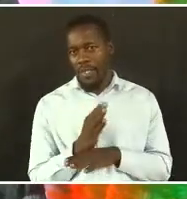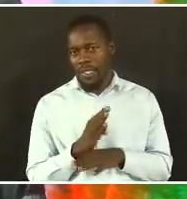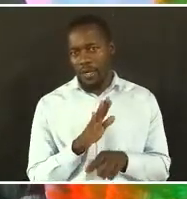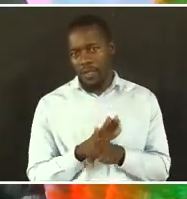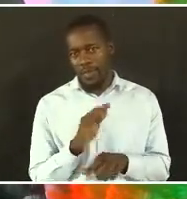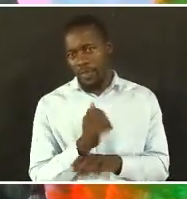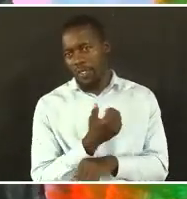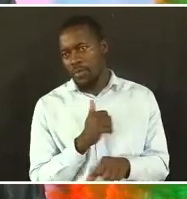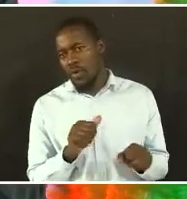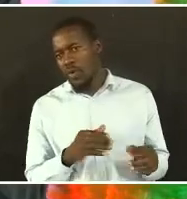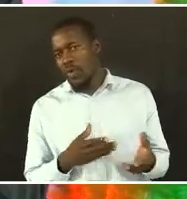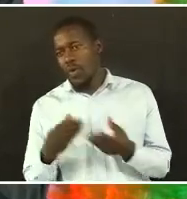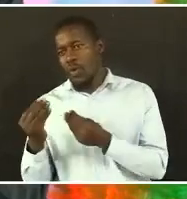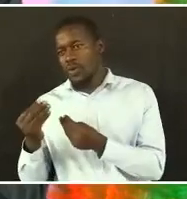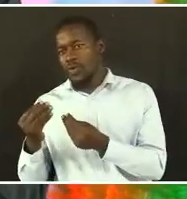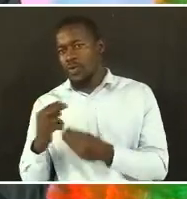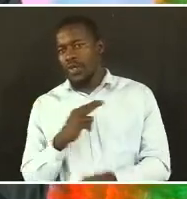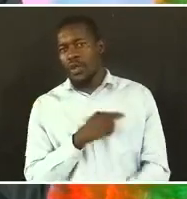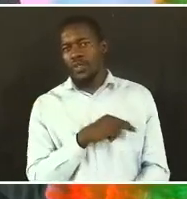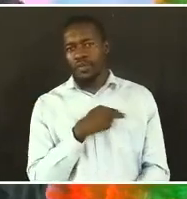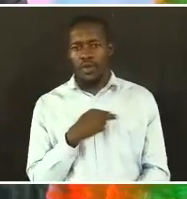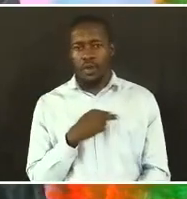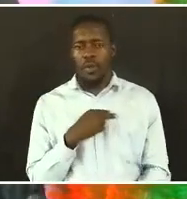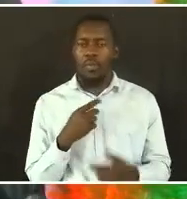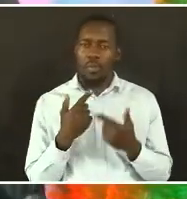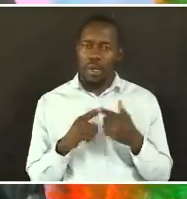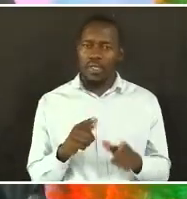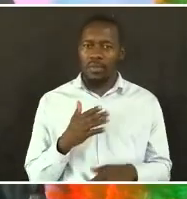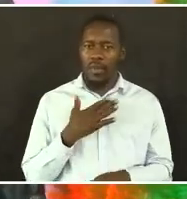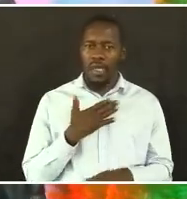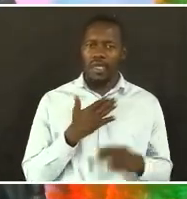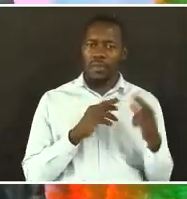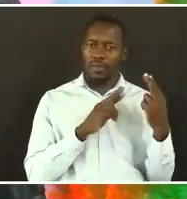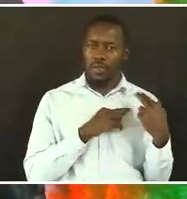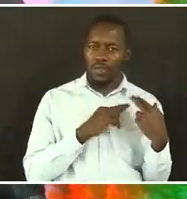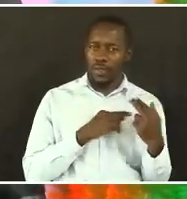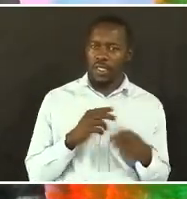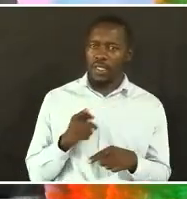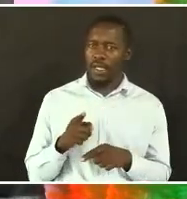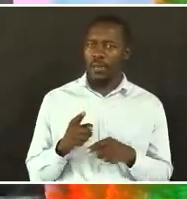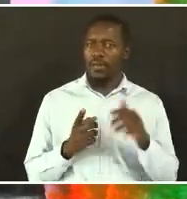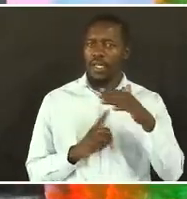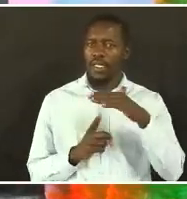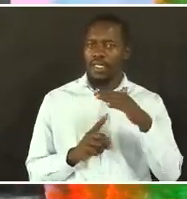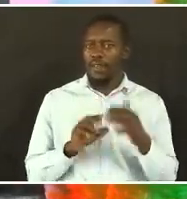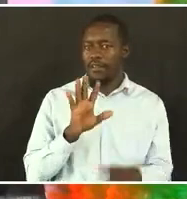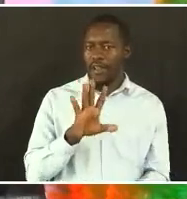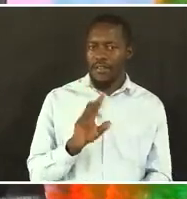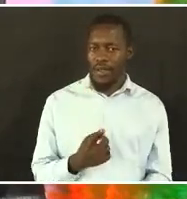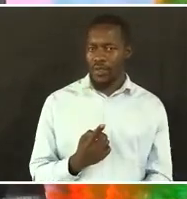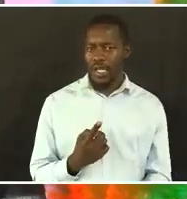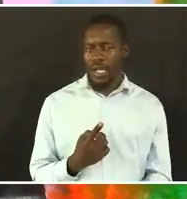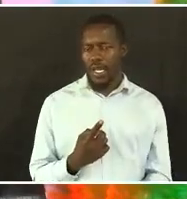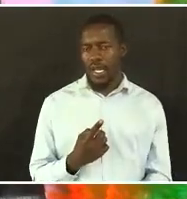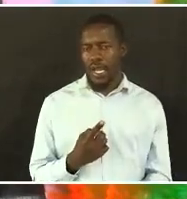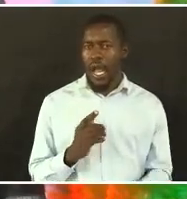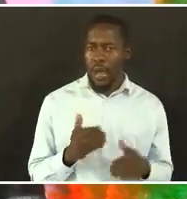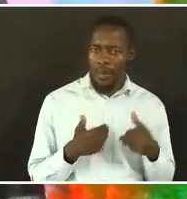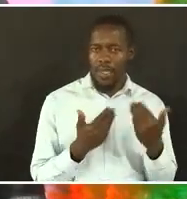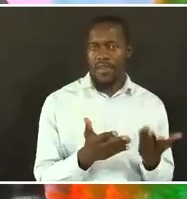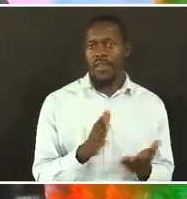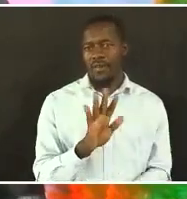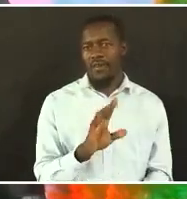hospital, my contribution to hospital chaplaincy ministry is 5,000 shillings that I am going to give so